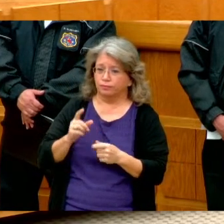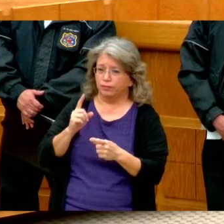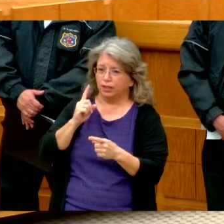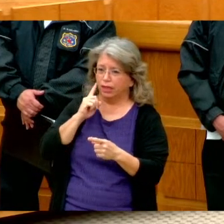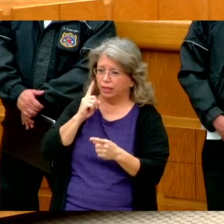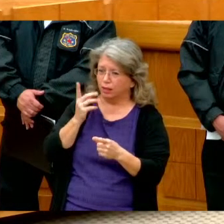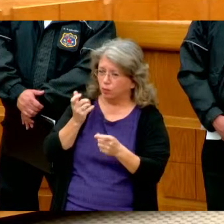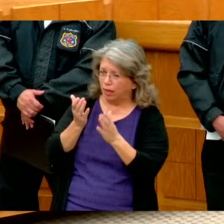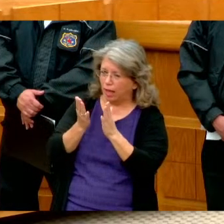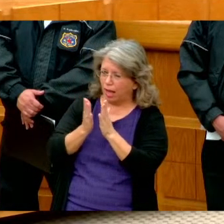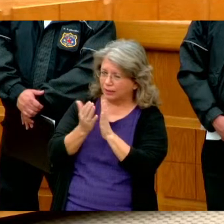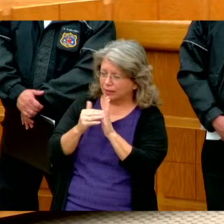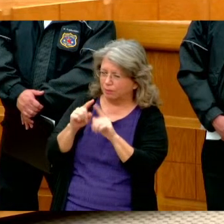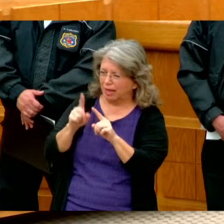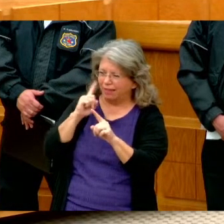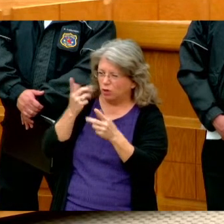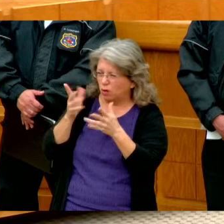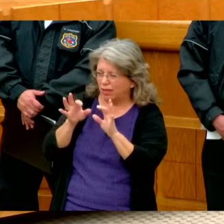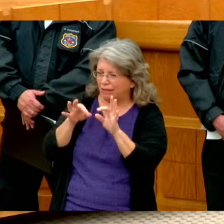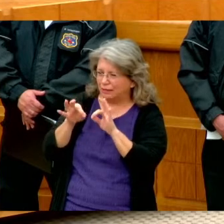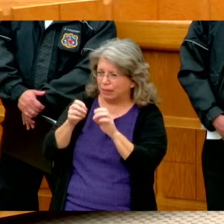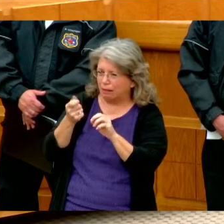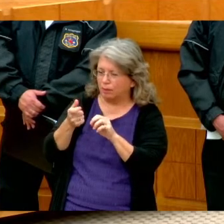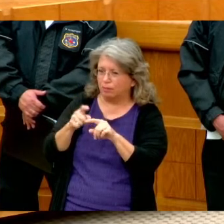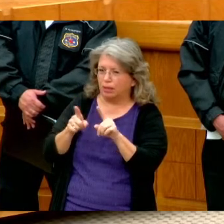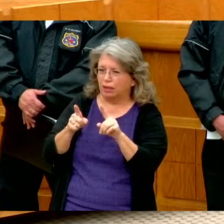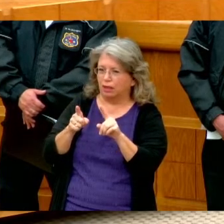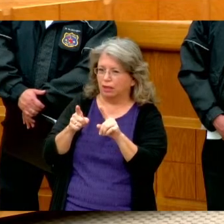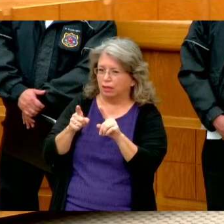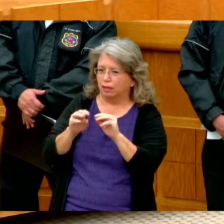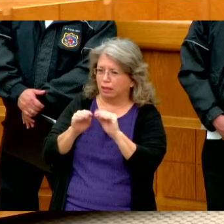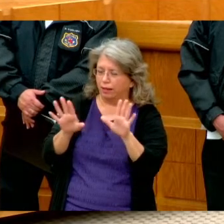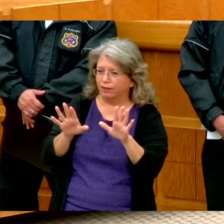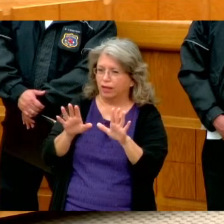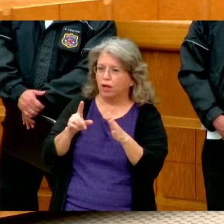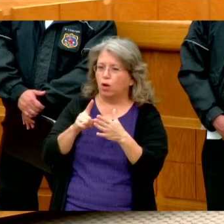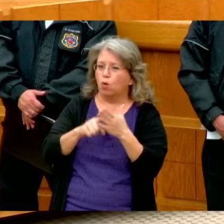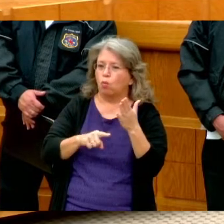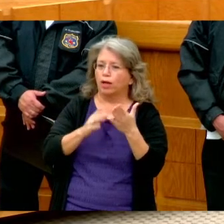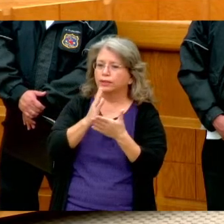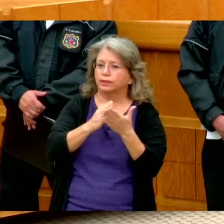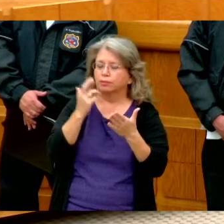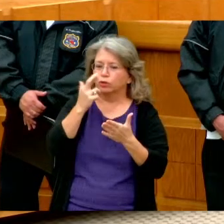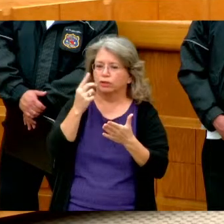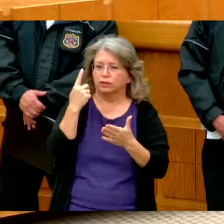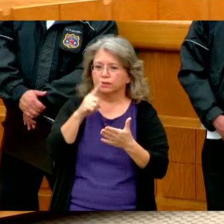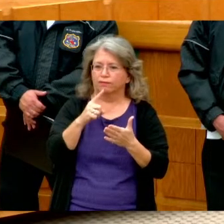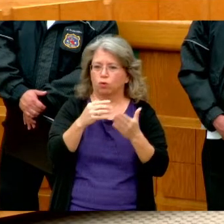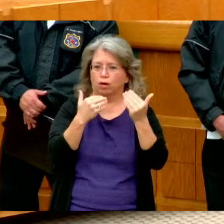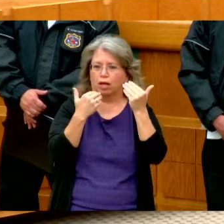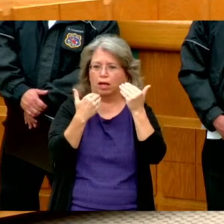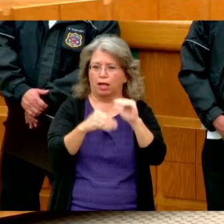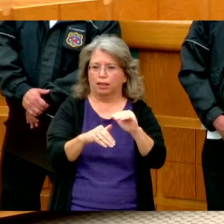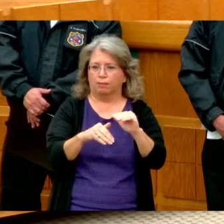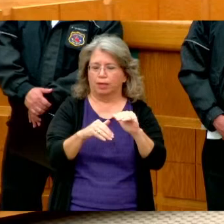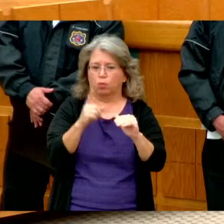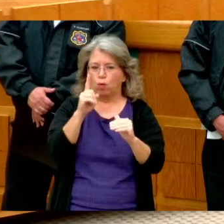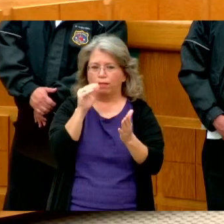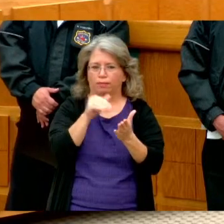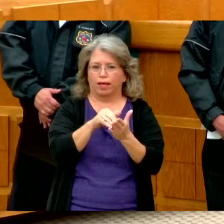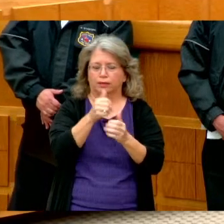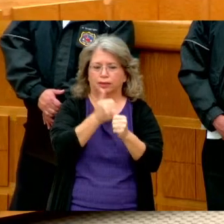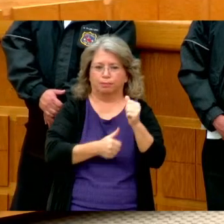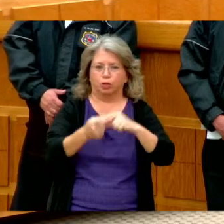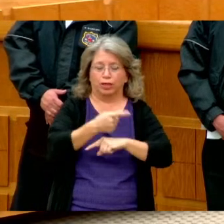addressed this a little bit earlier, but what are some of the reasons for the limit of 1,000 vaccines per day? Oh,